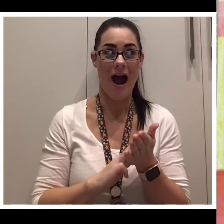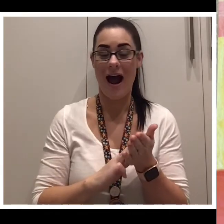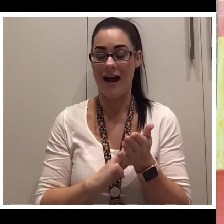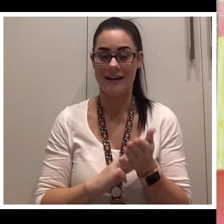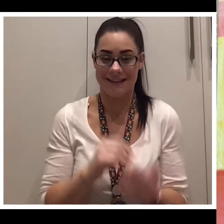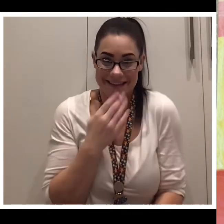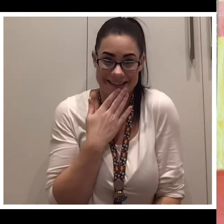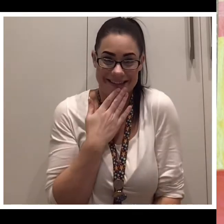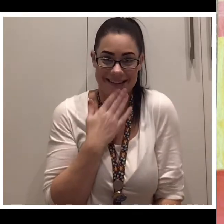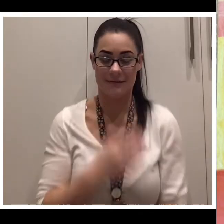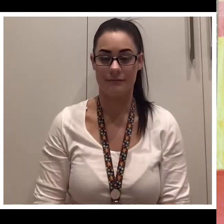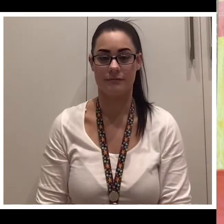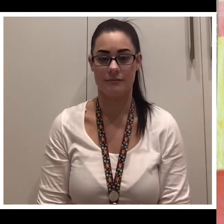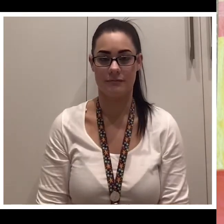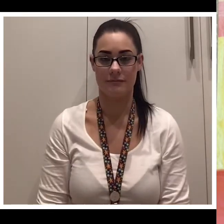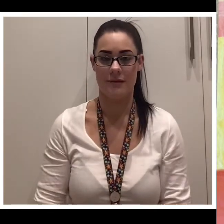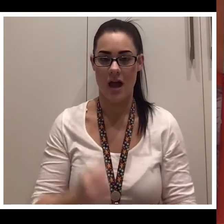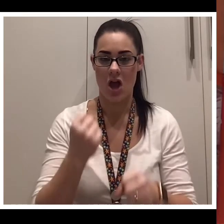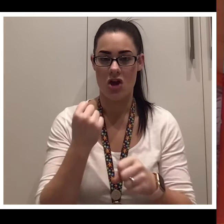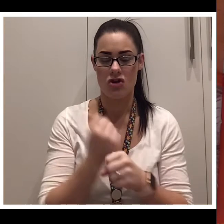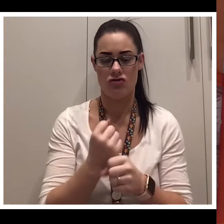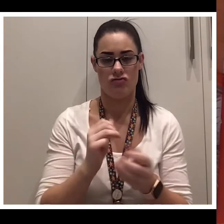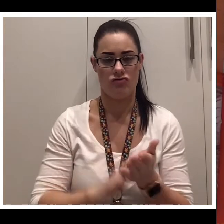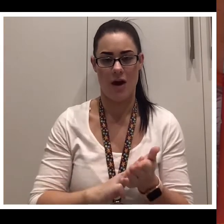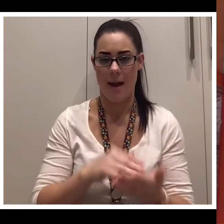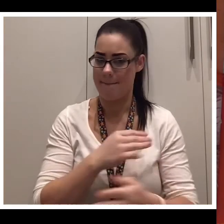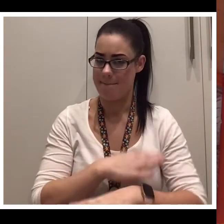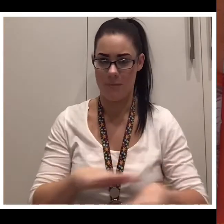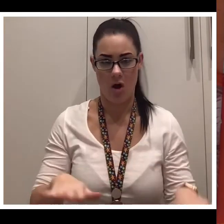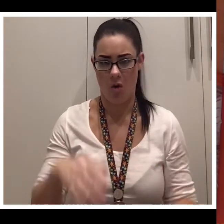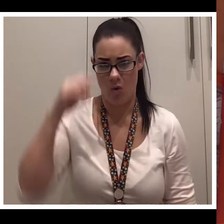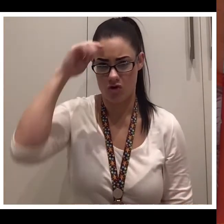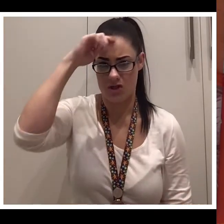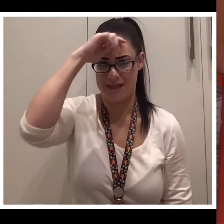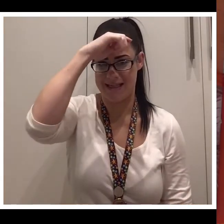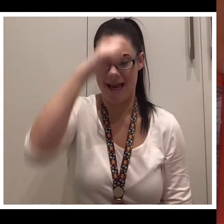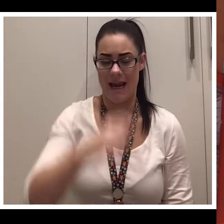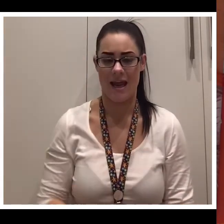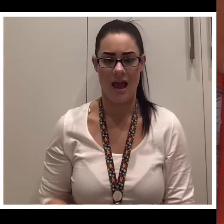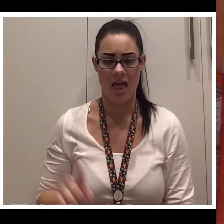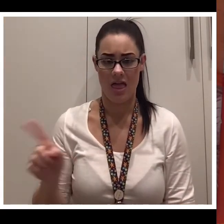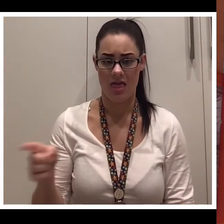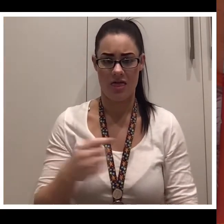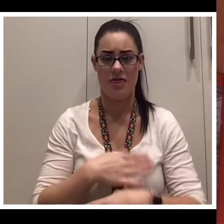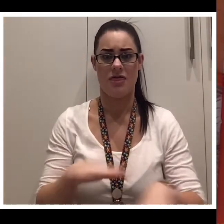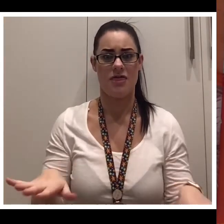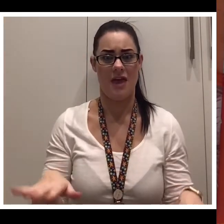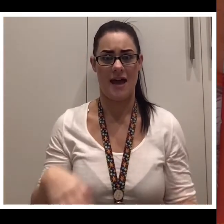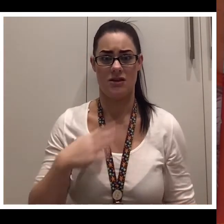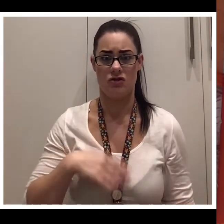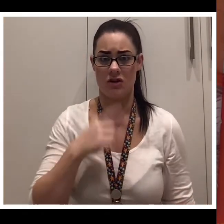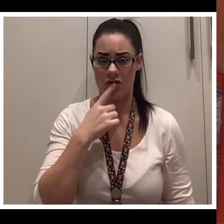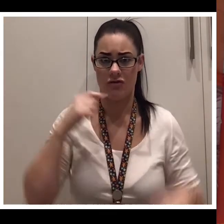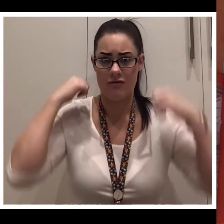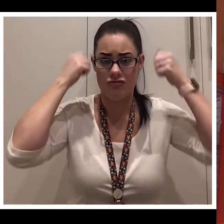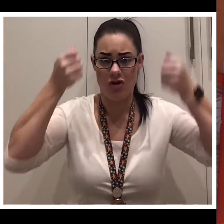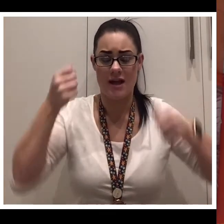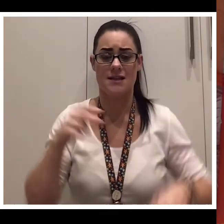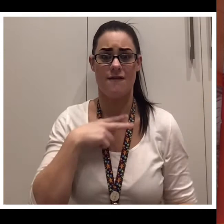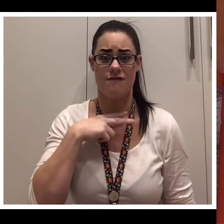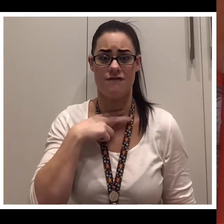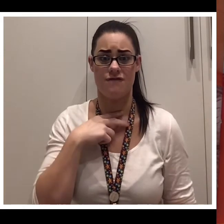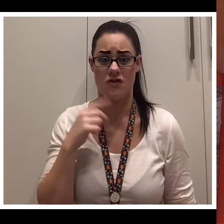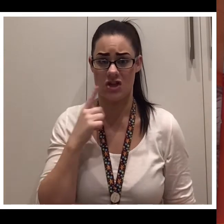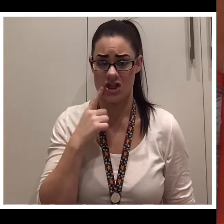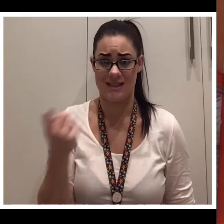But Grandma wasn't silly. "That's not Little Red Riding Hood's voice," she said.